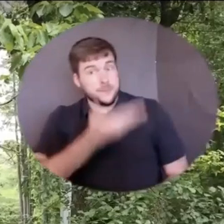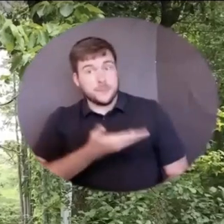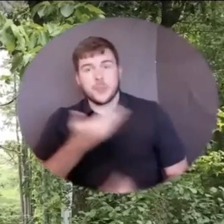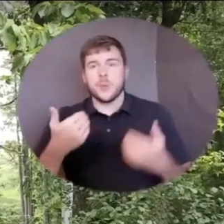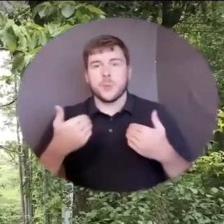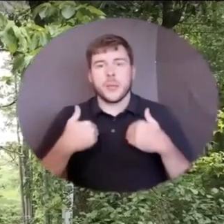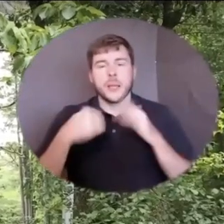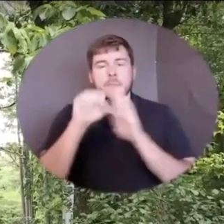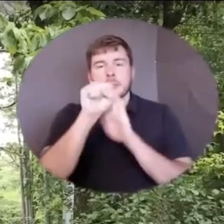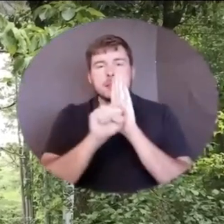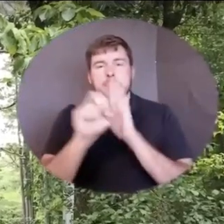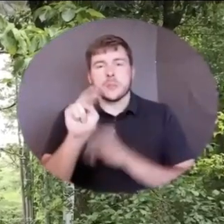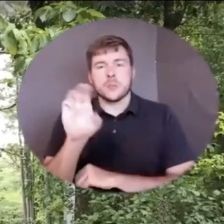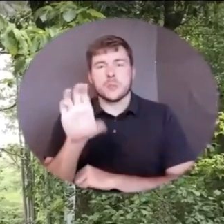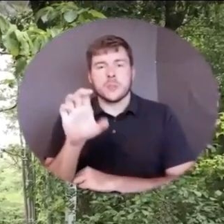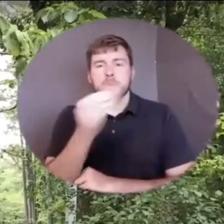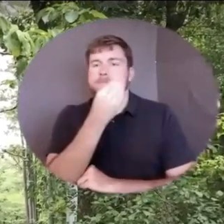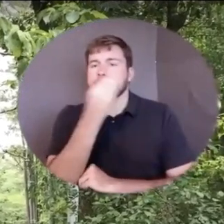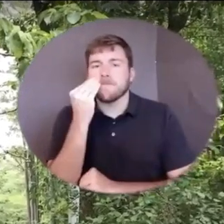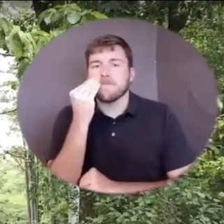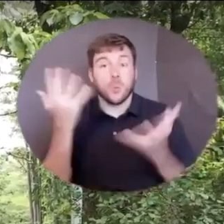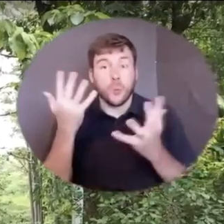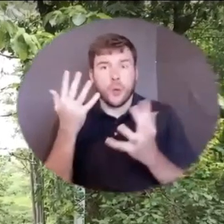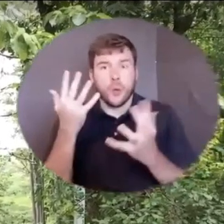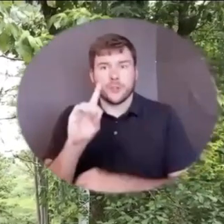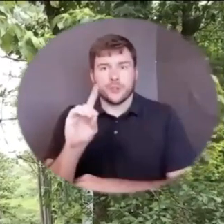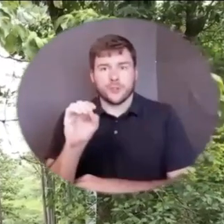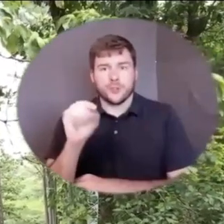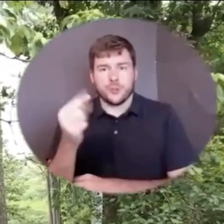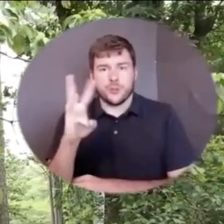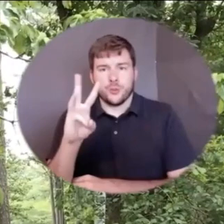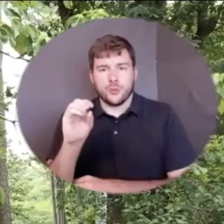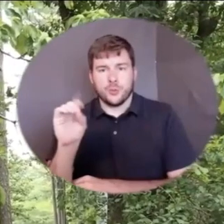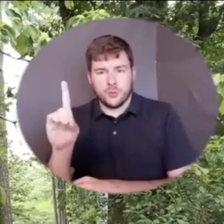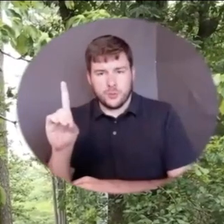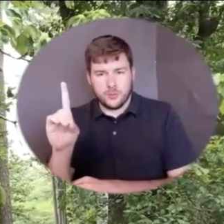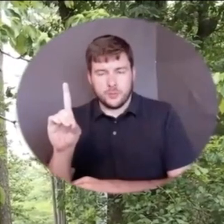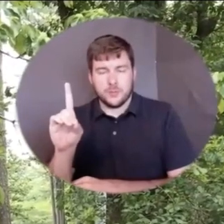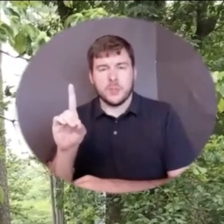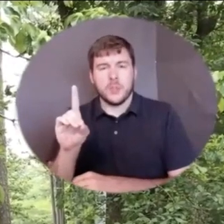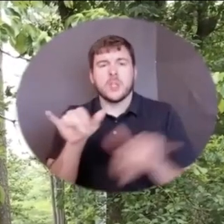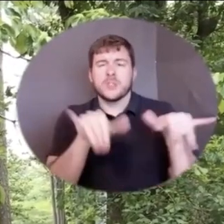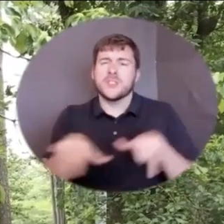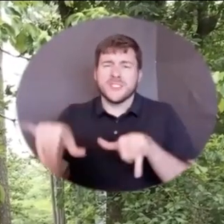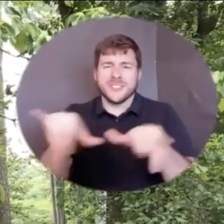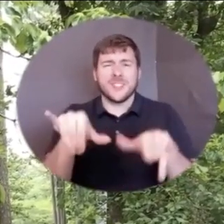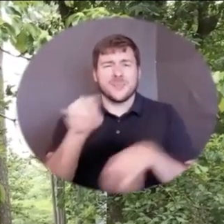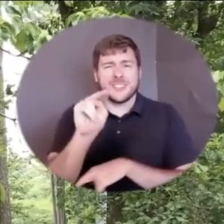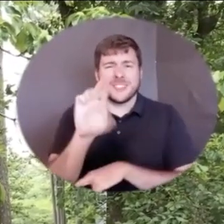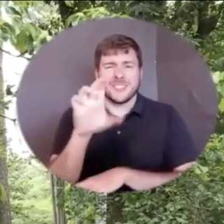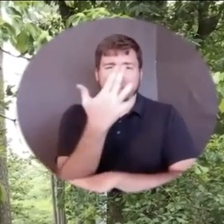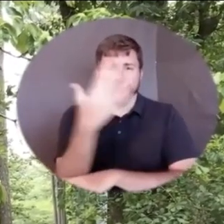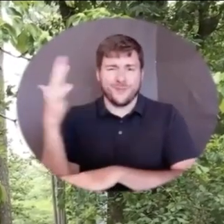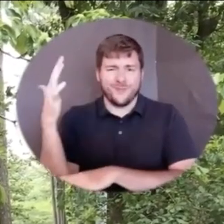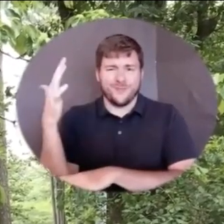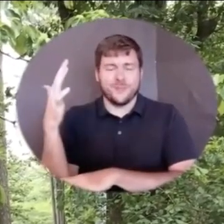Here we have our state flower of North Carolina that actually grows on this tree. It's called the flowering dogwood, and these are really common throughout our forest in North